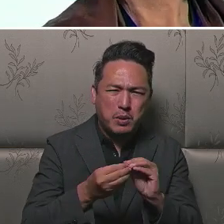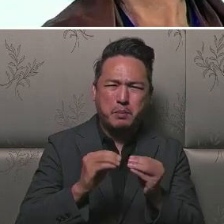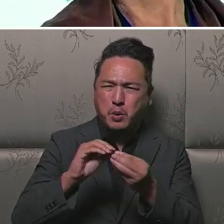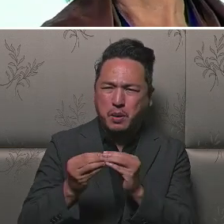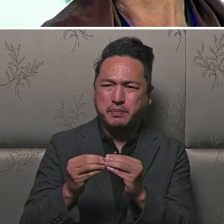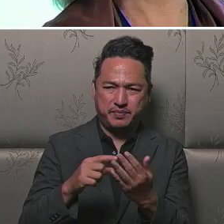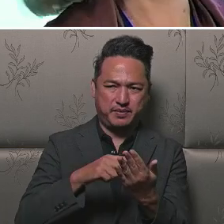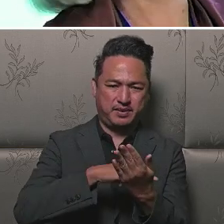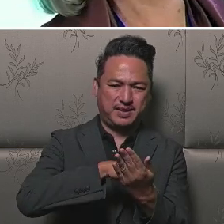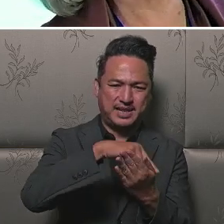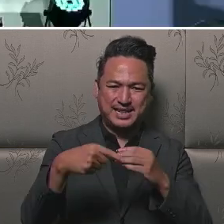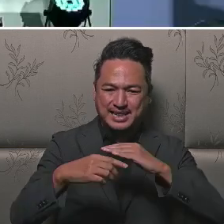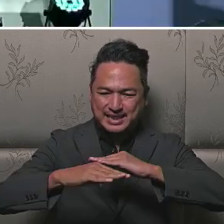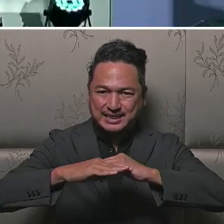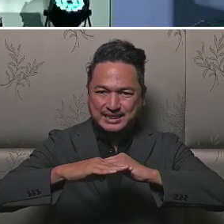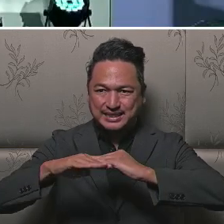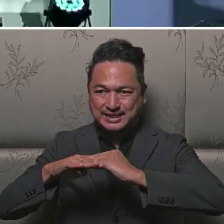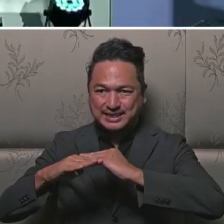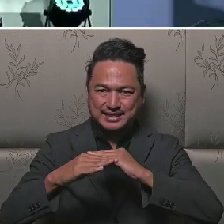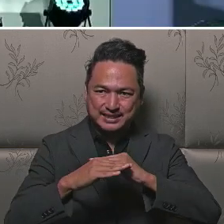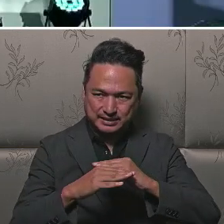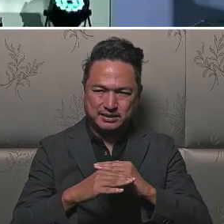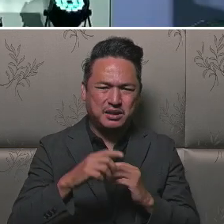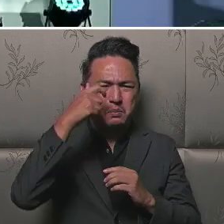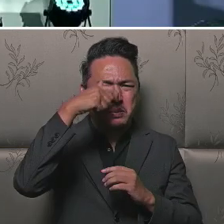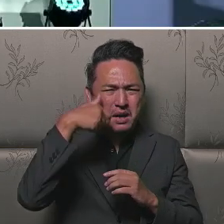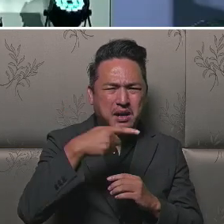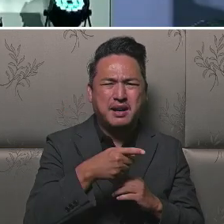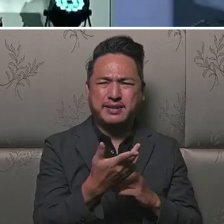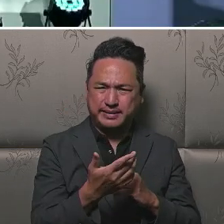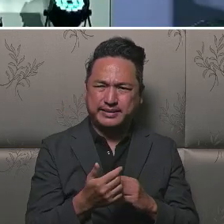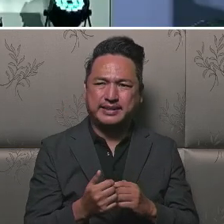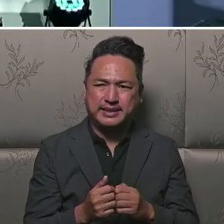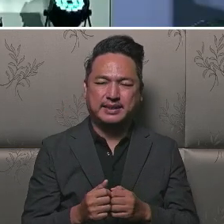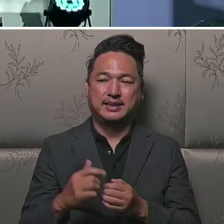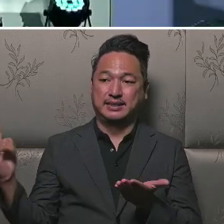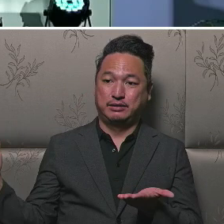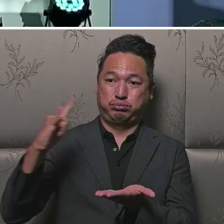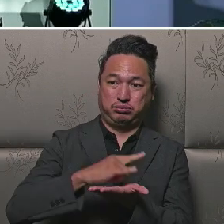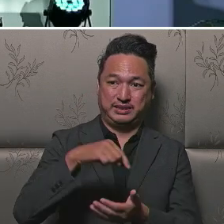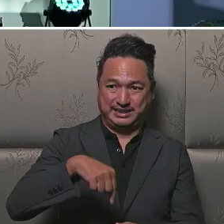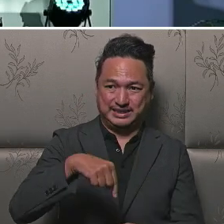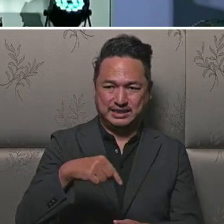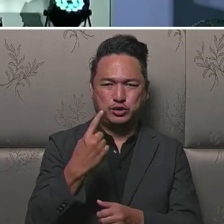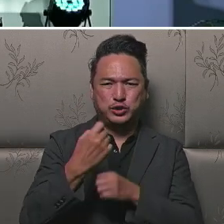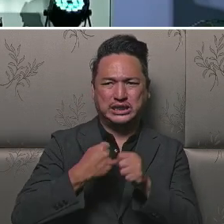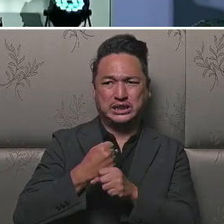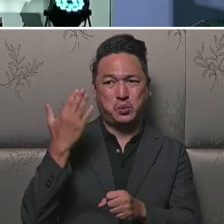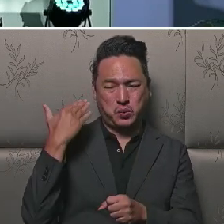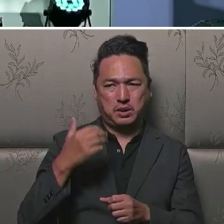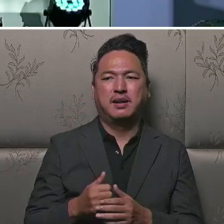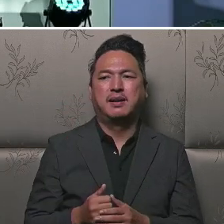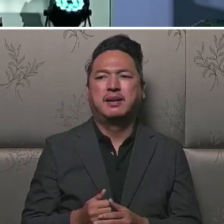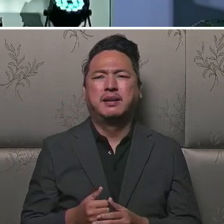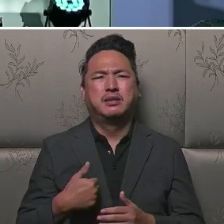Not yet 1 year is not yet complete. She actually comes from Islamabad, so she was my colleague in Islamabad before she moved